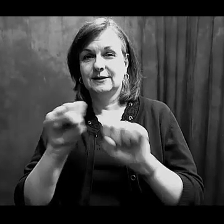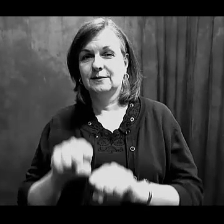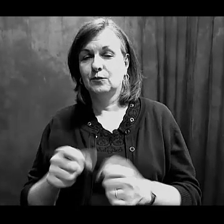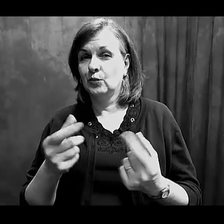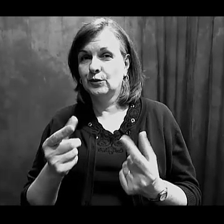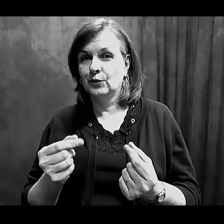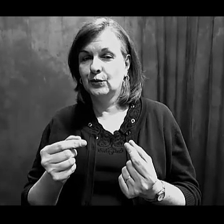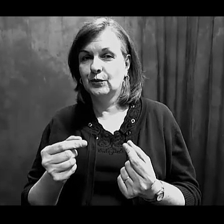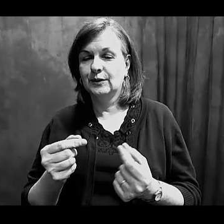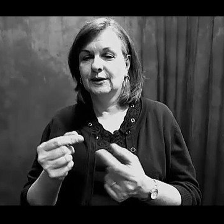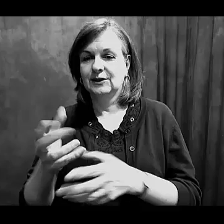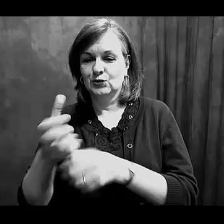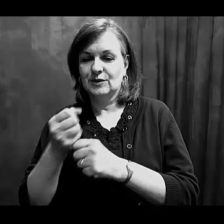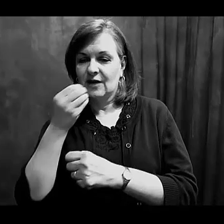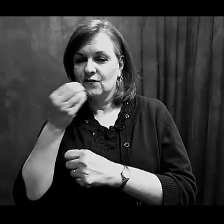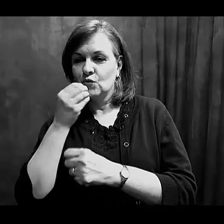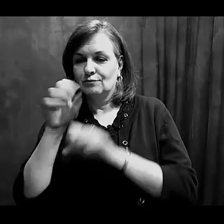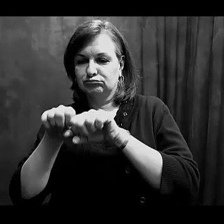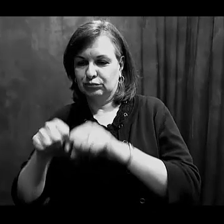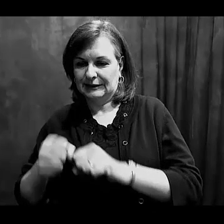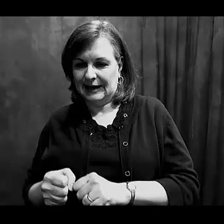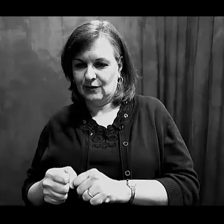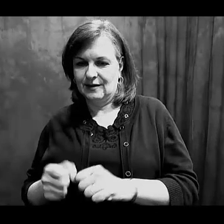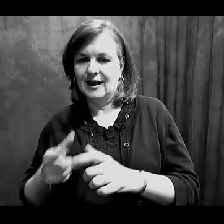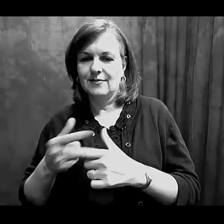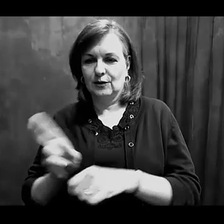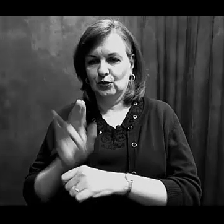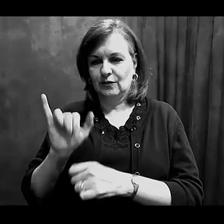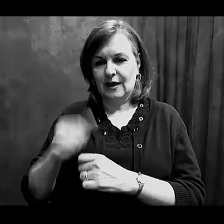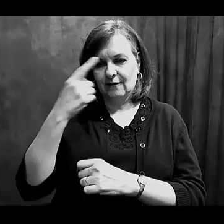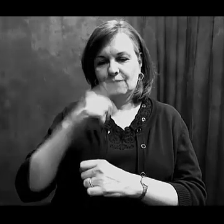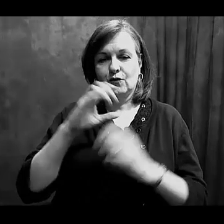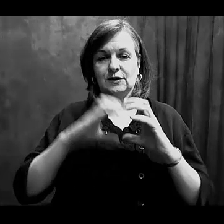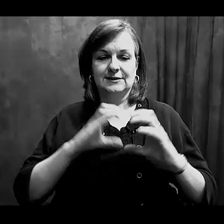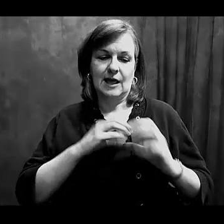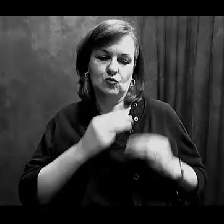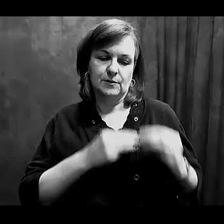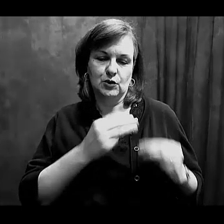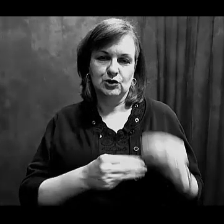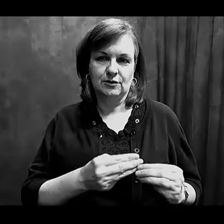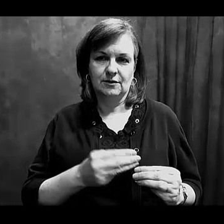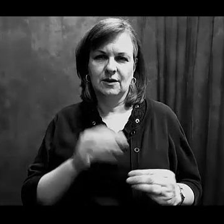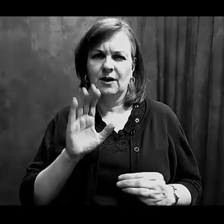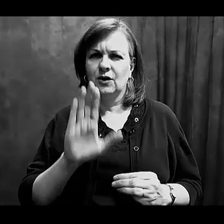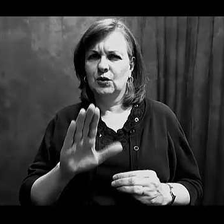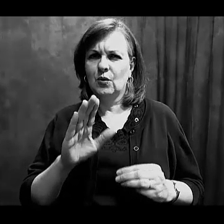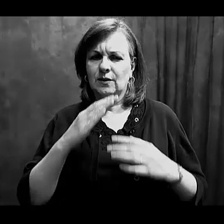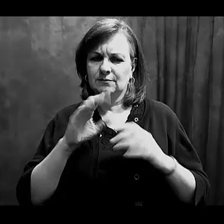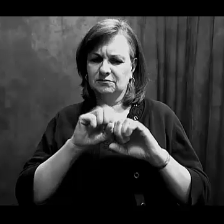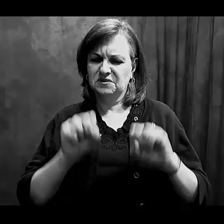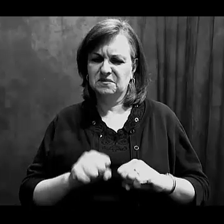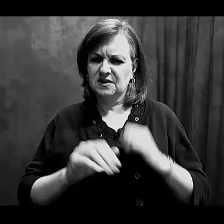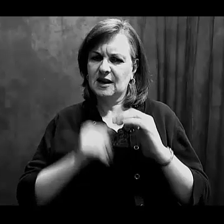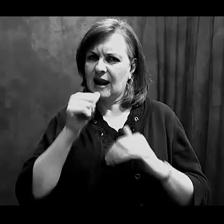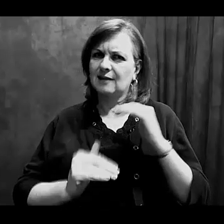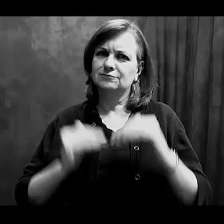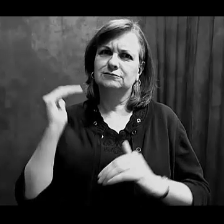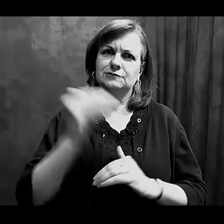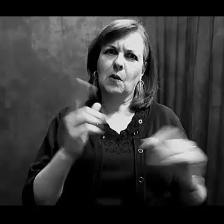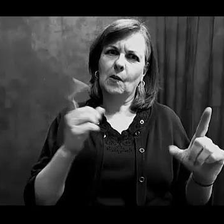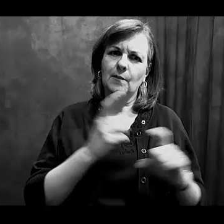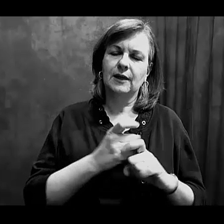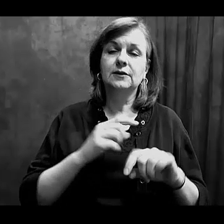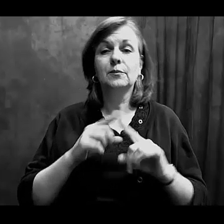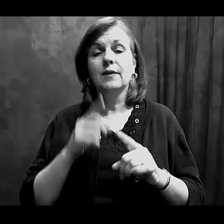your digestive system. Basically, the ability for you to get food in to power cell respiration